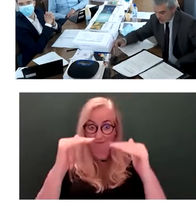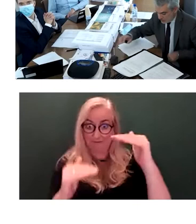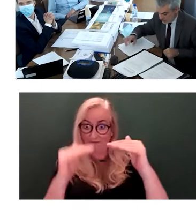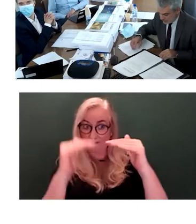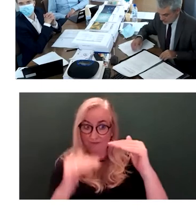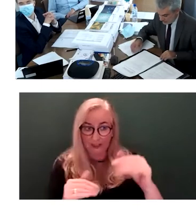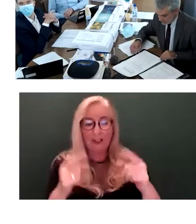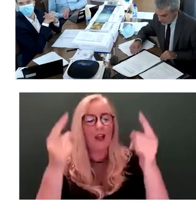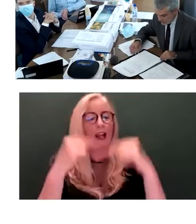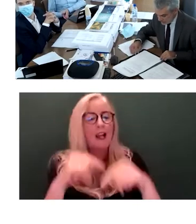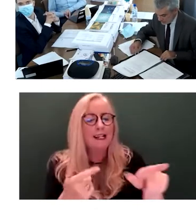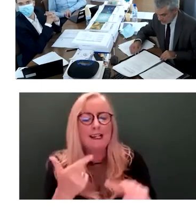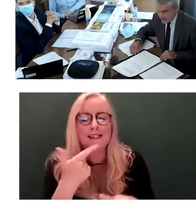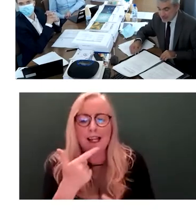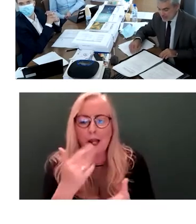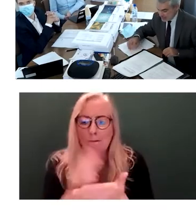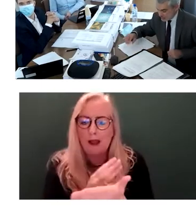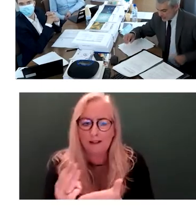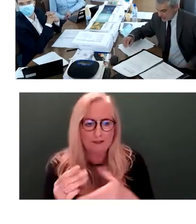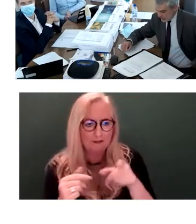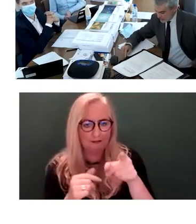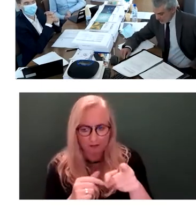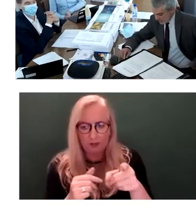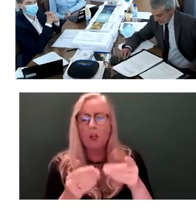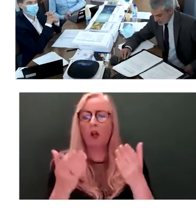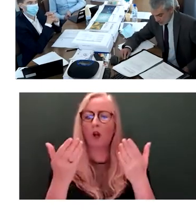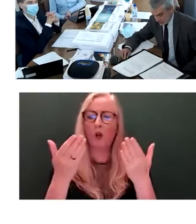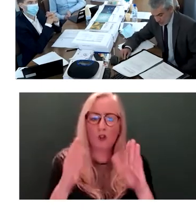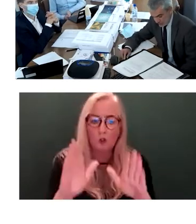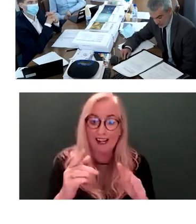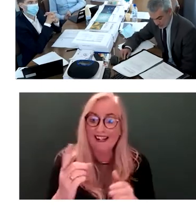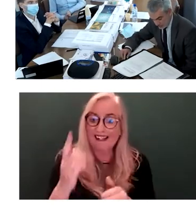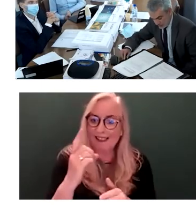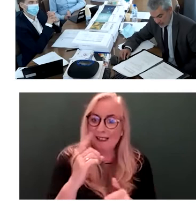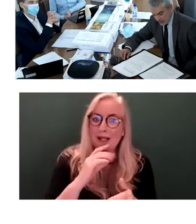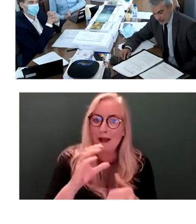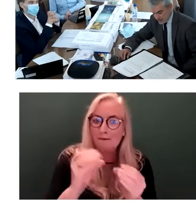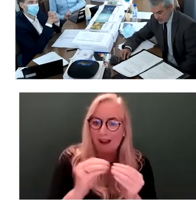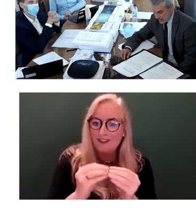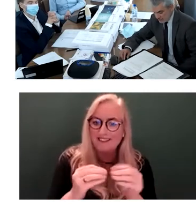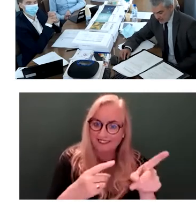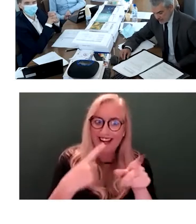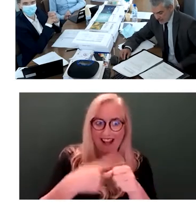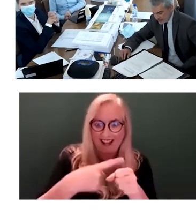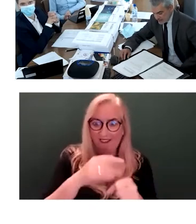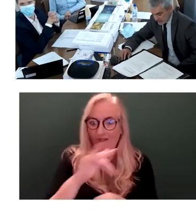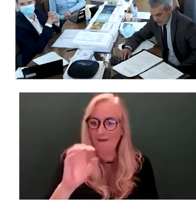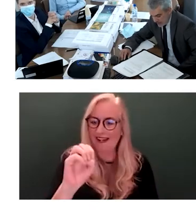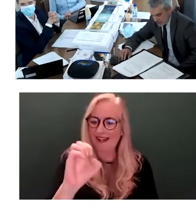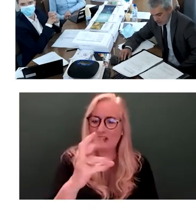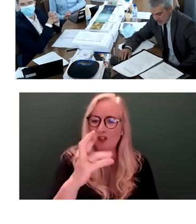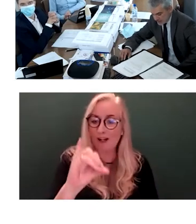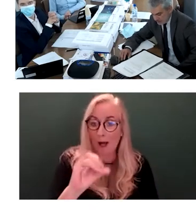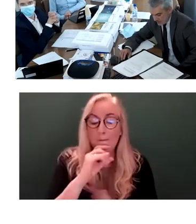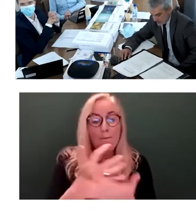The second point I would like to stress is that, and this was definitely mentioned by Elish, our colleague from ESRI, is that